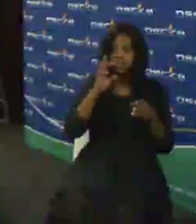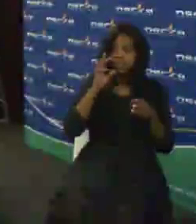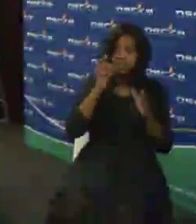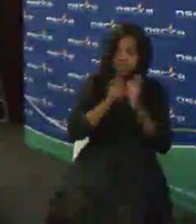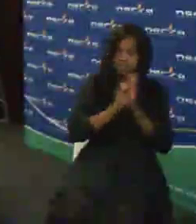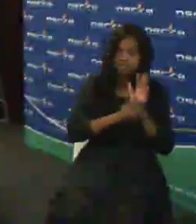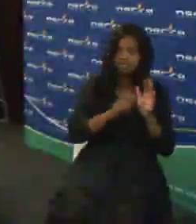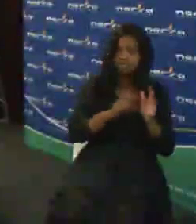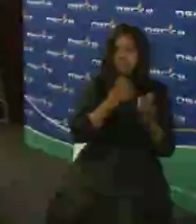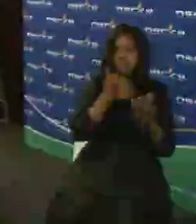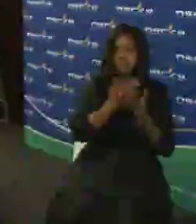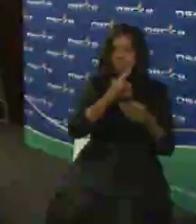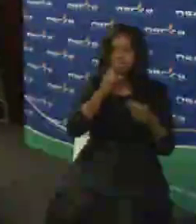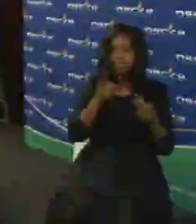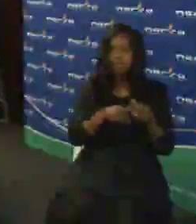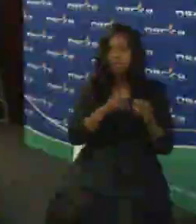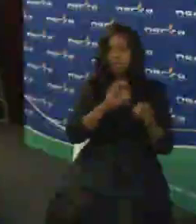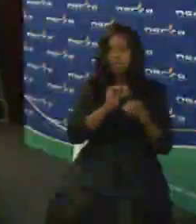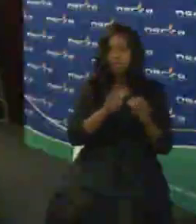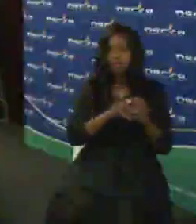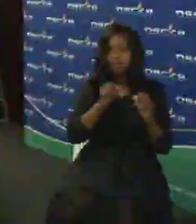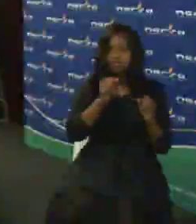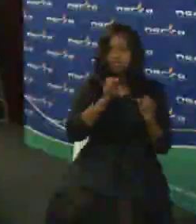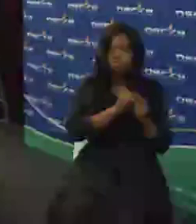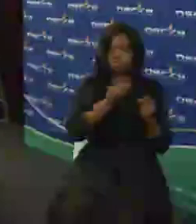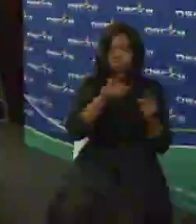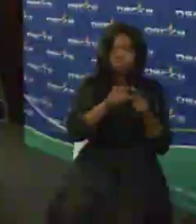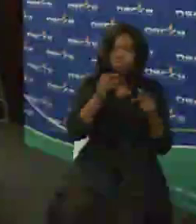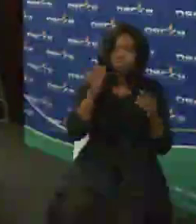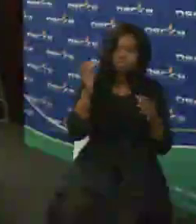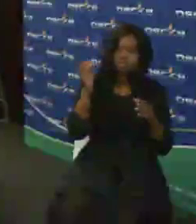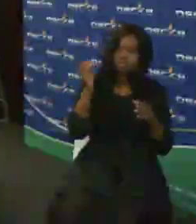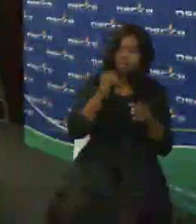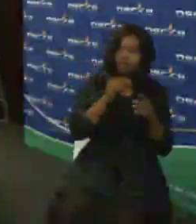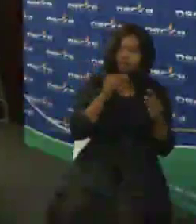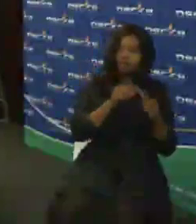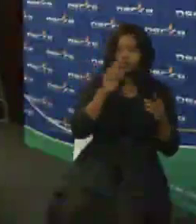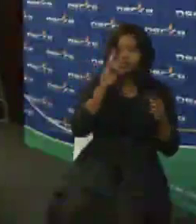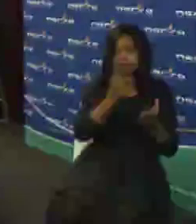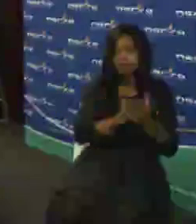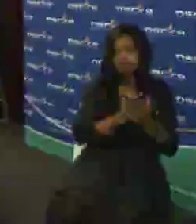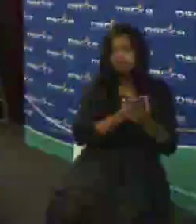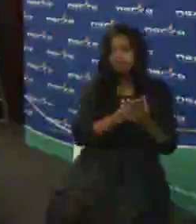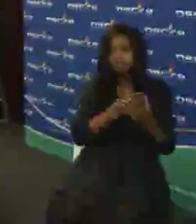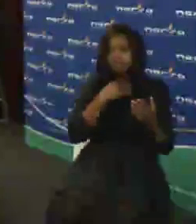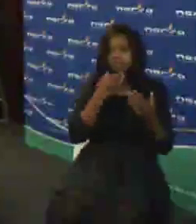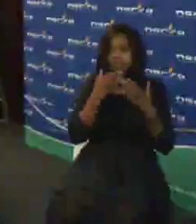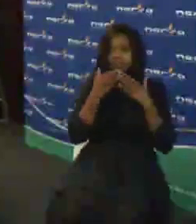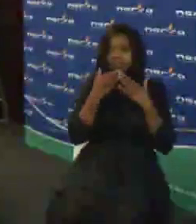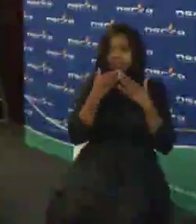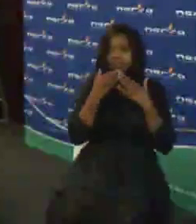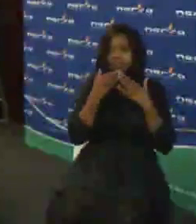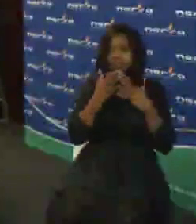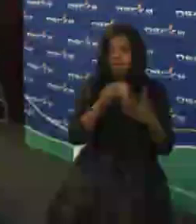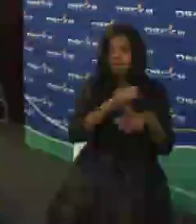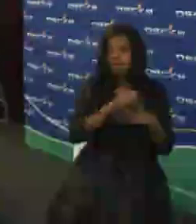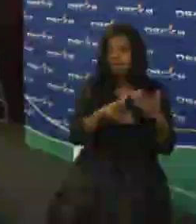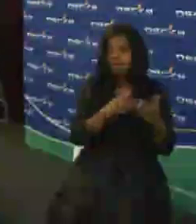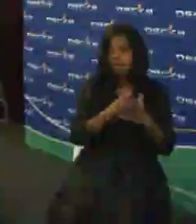are required to apply and come to a decision. I would like to thank